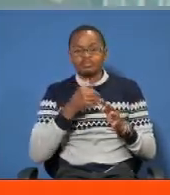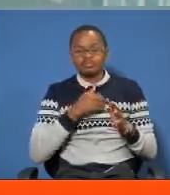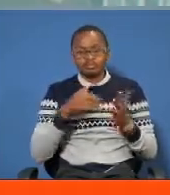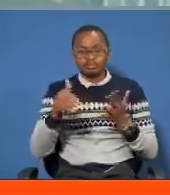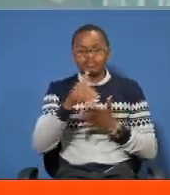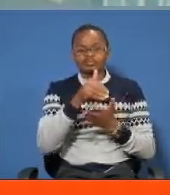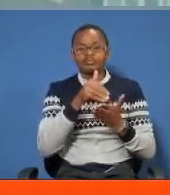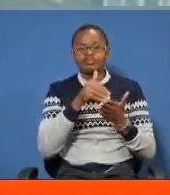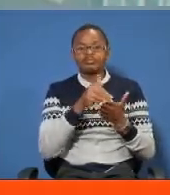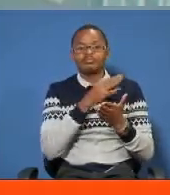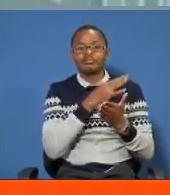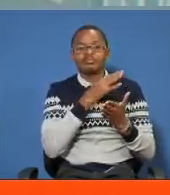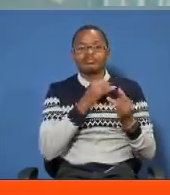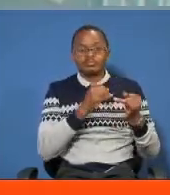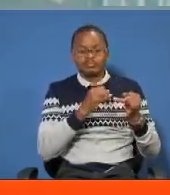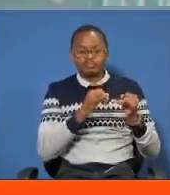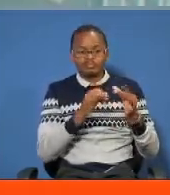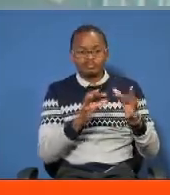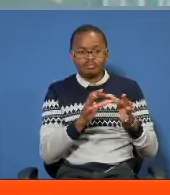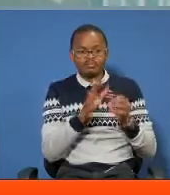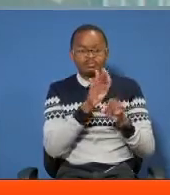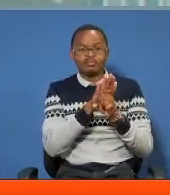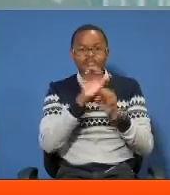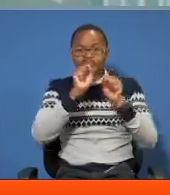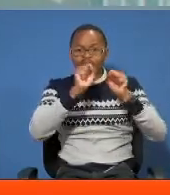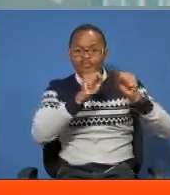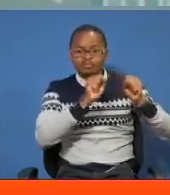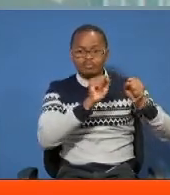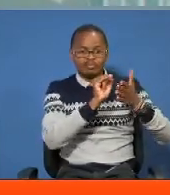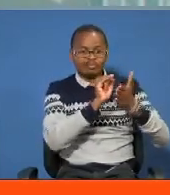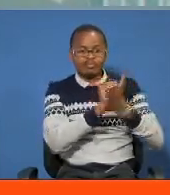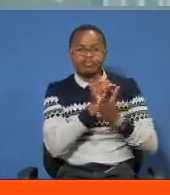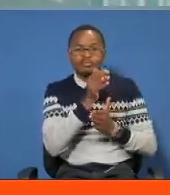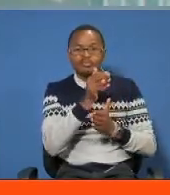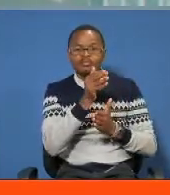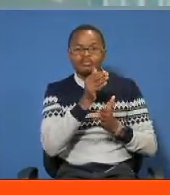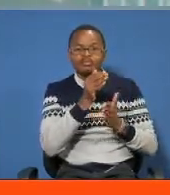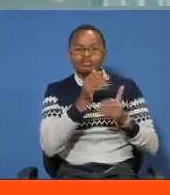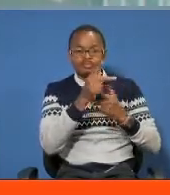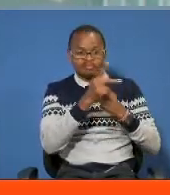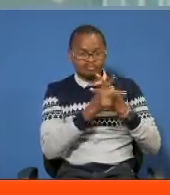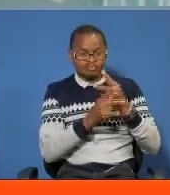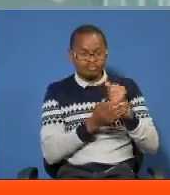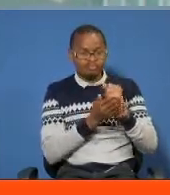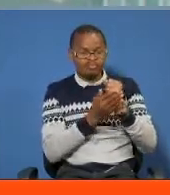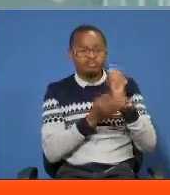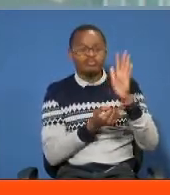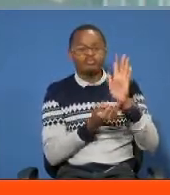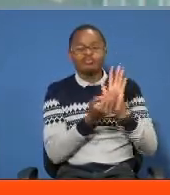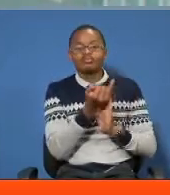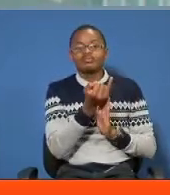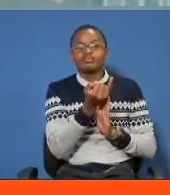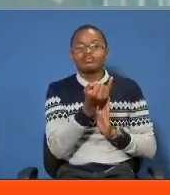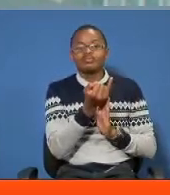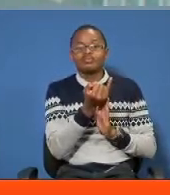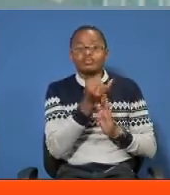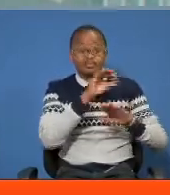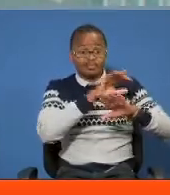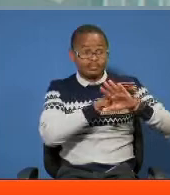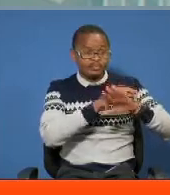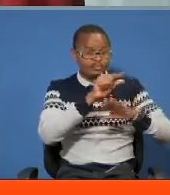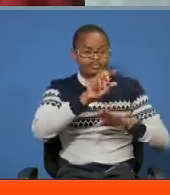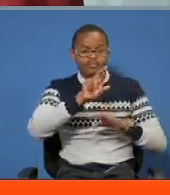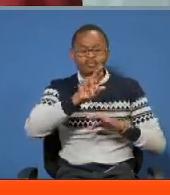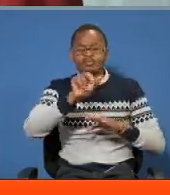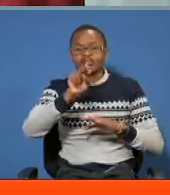venture capitalists, and so on and so forth. And we try to link as much as possible so that this kind of partners help to upscale. You